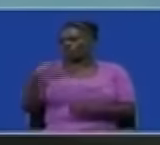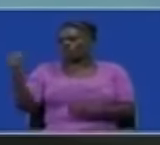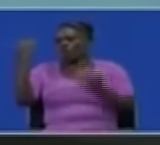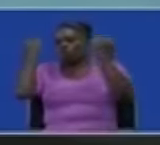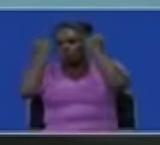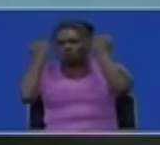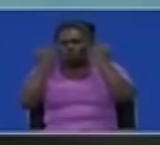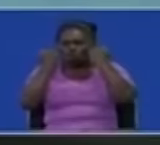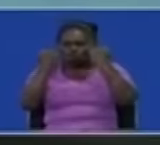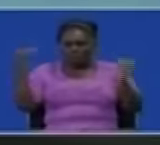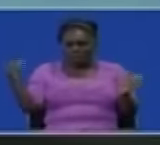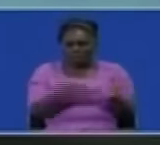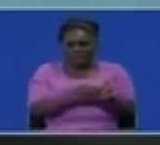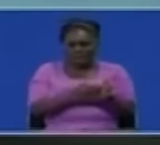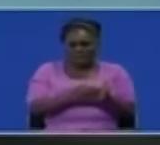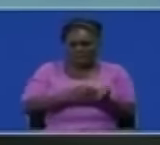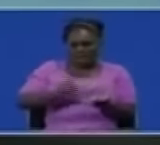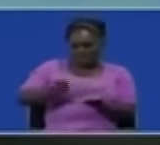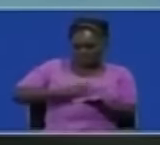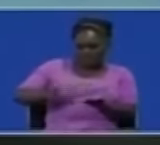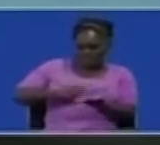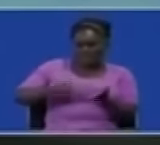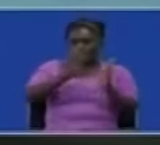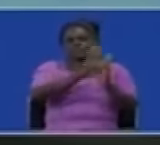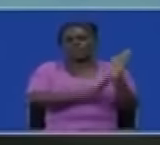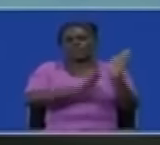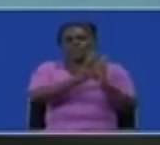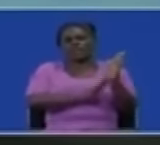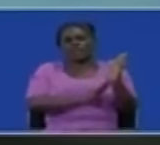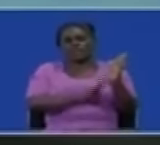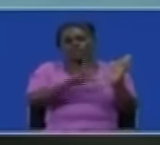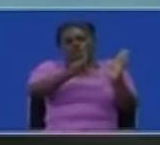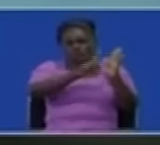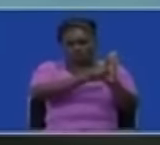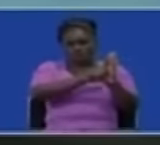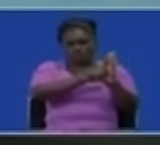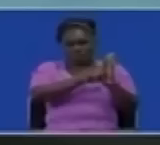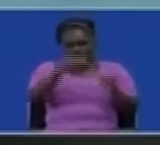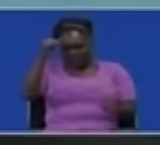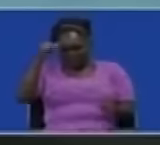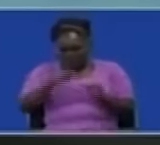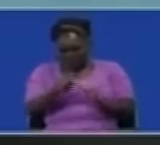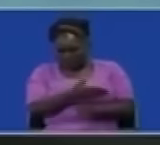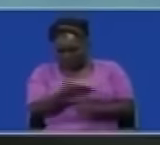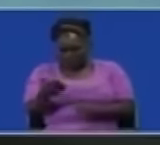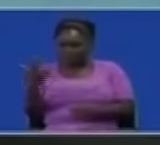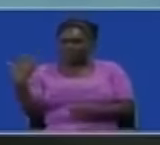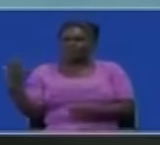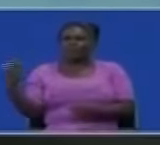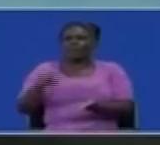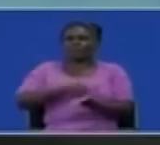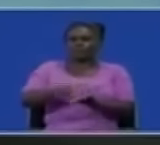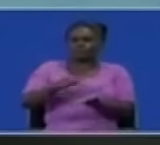see if they can stop the president from assenting those amendments into law. Let me also remind you that the ballot paper